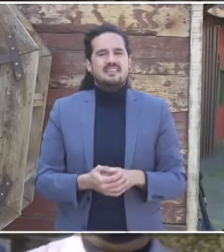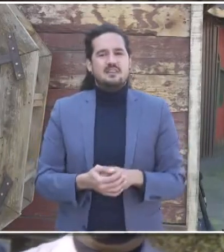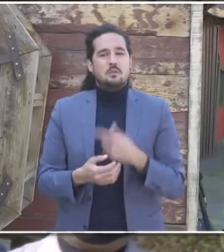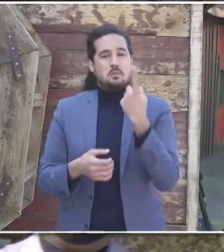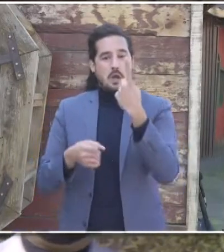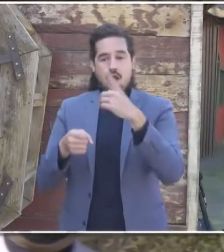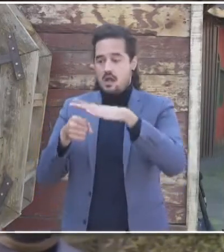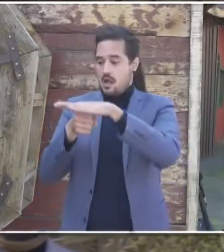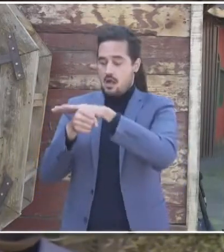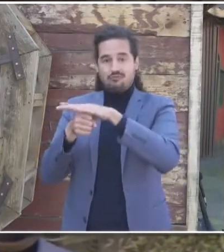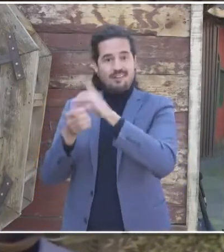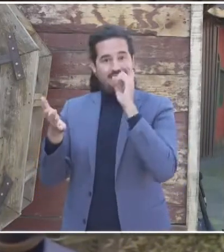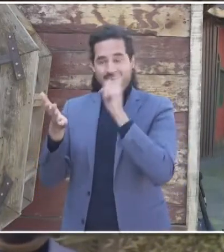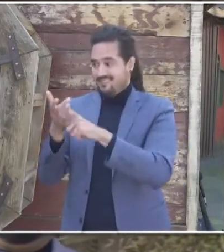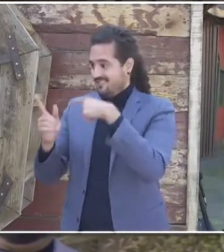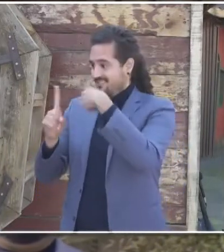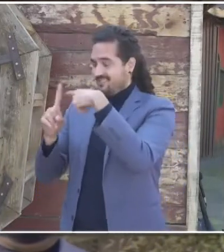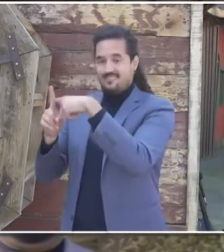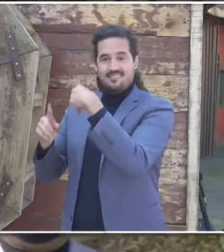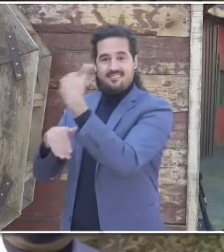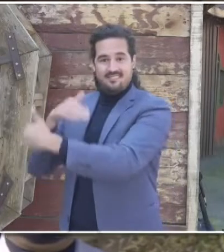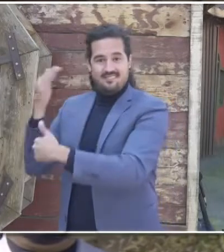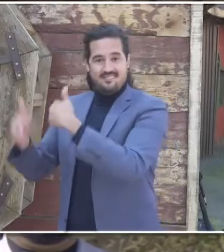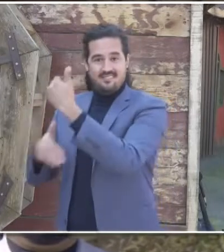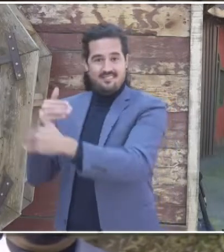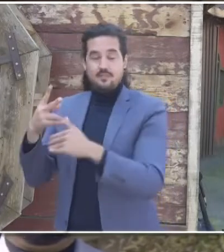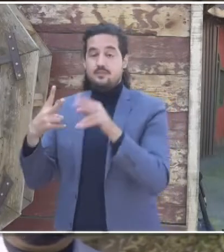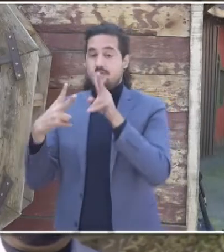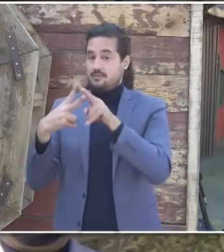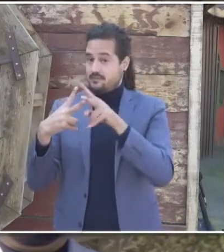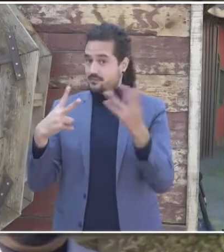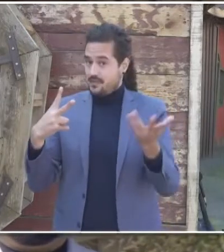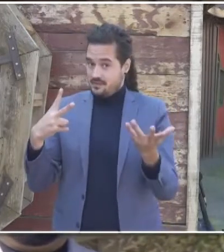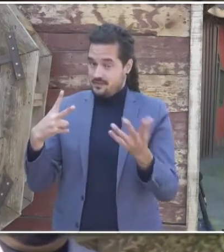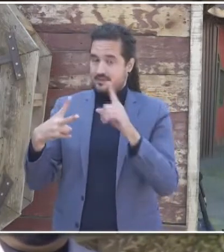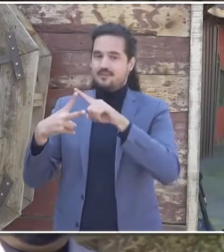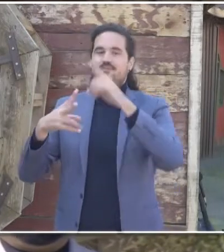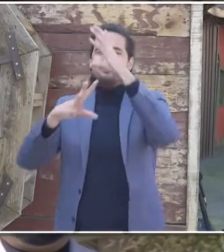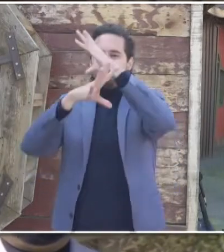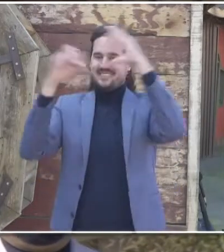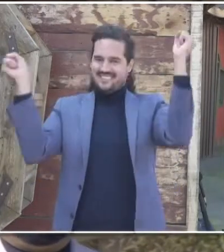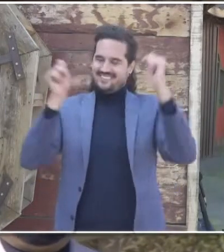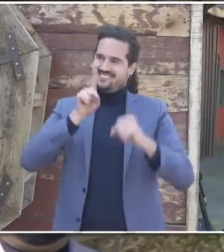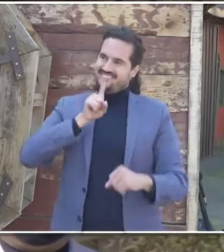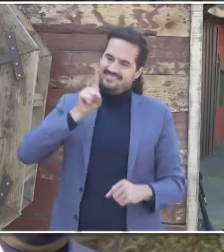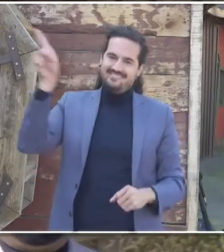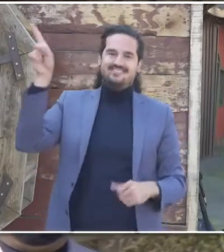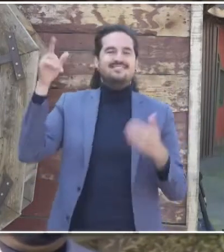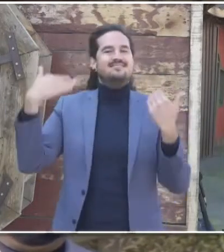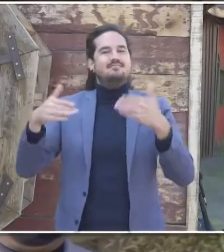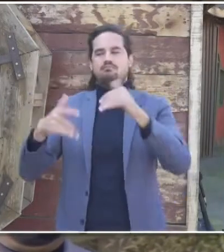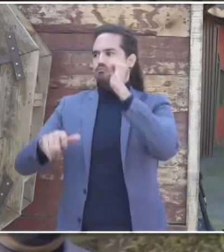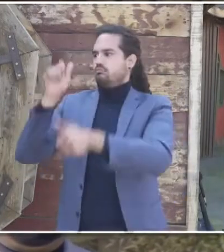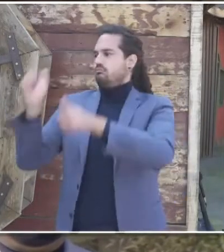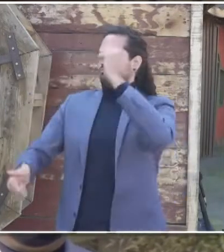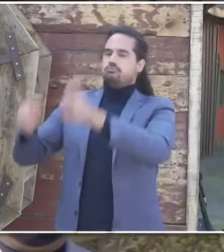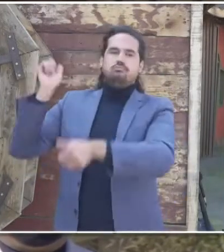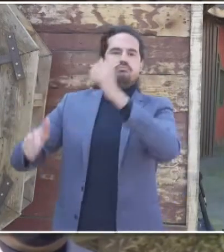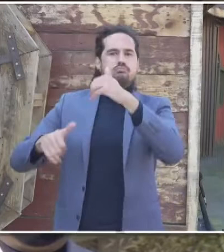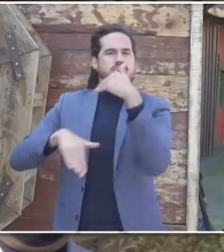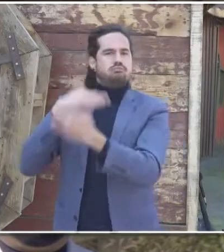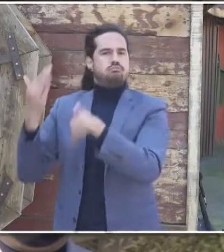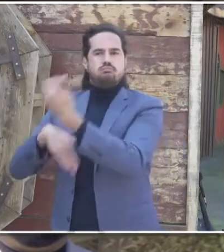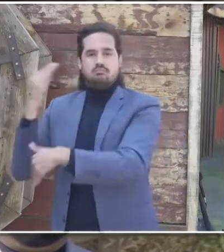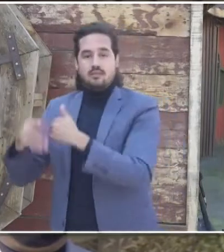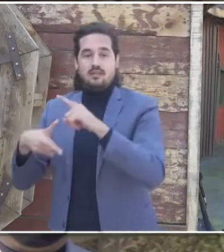now commitment from the Biden administration, not only on these larger mass vaccination sites, but a commitment to community clinics, which